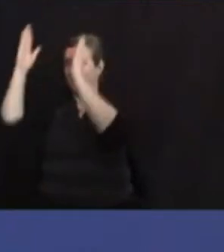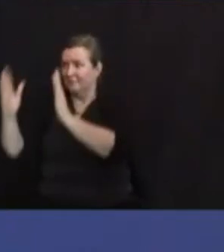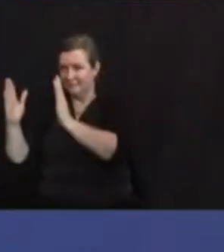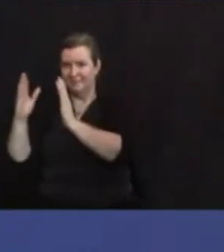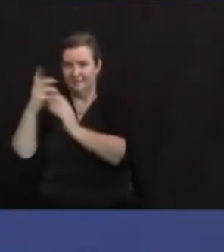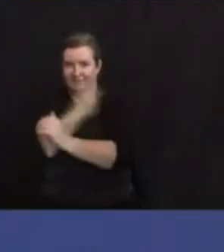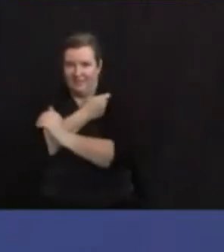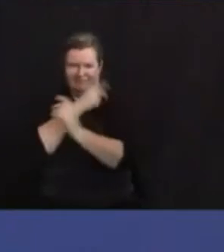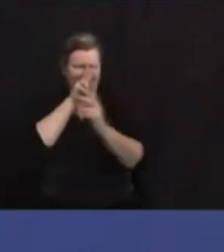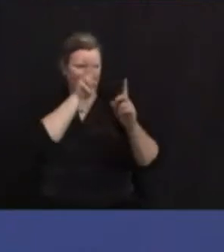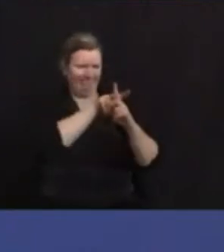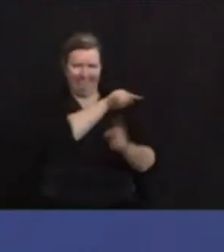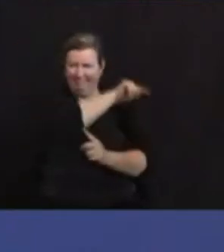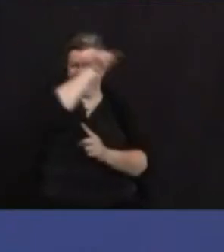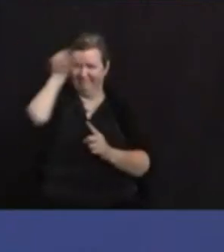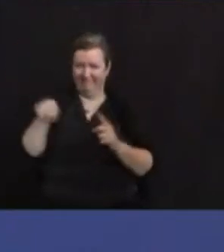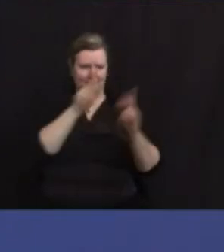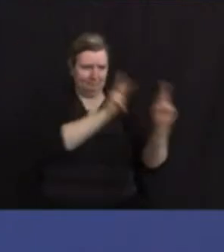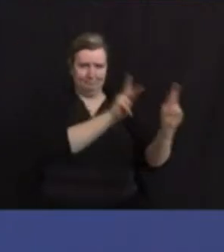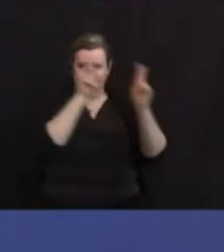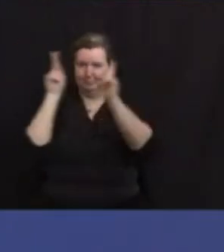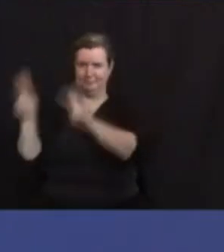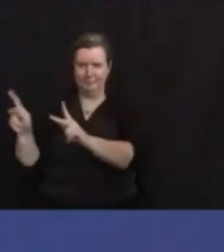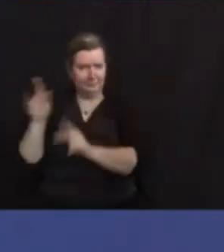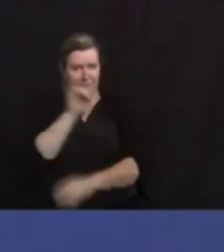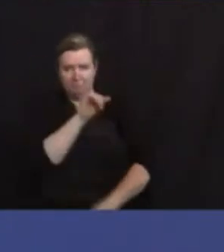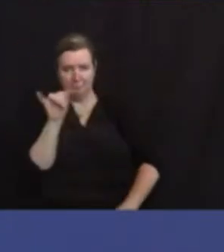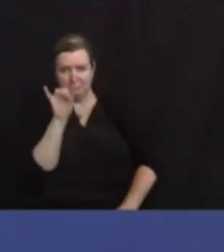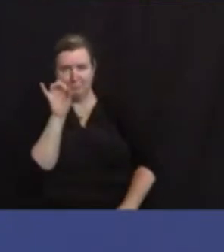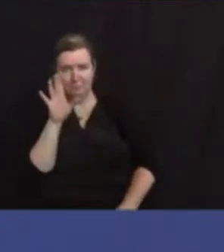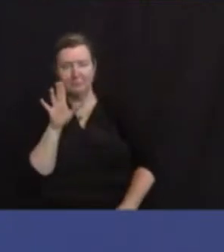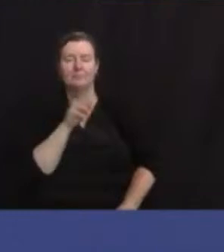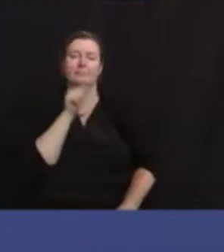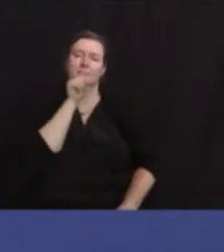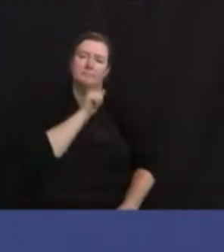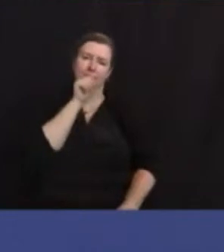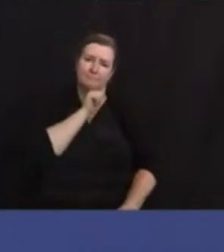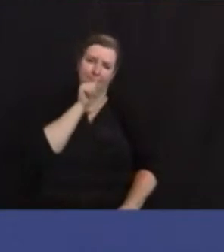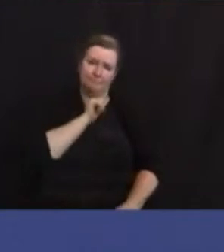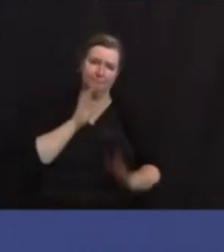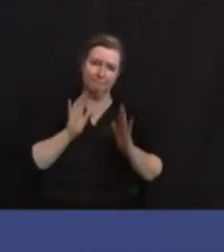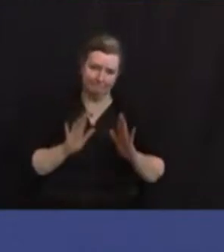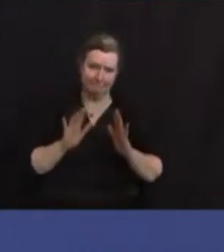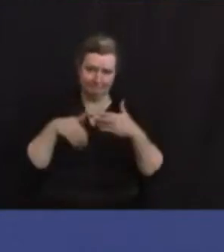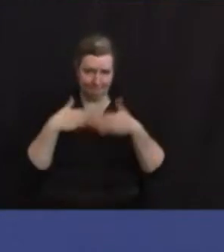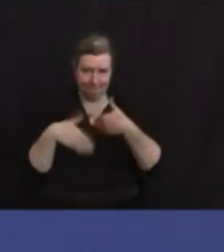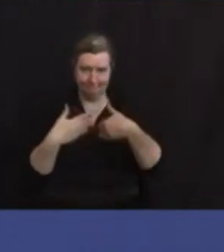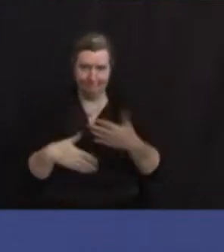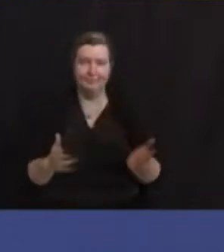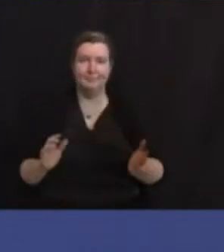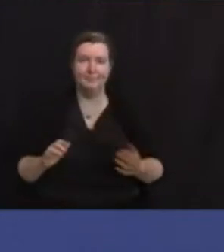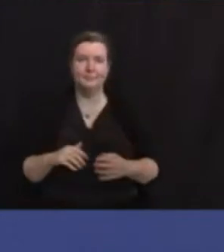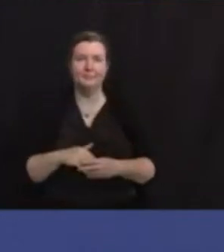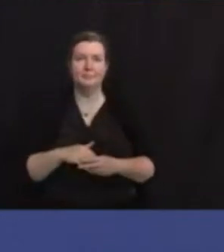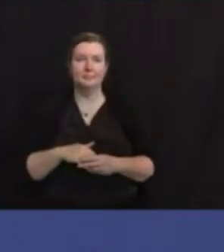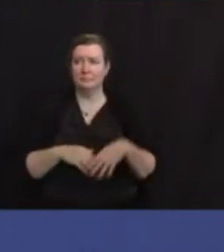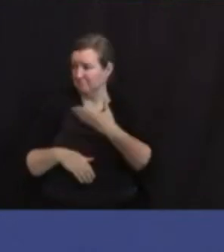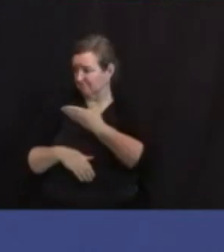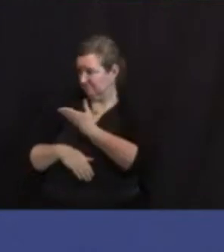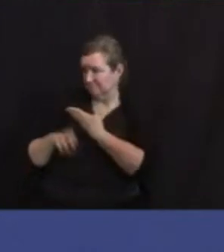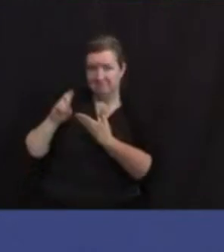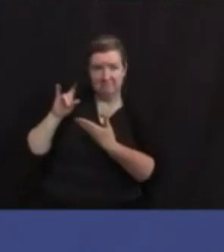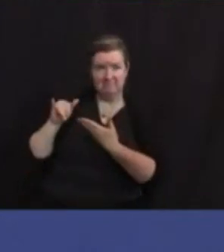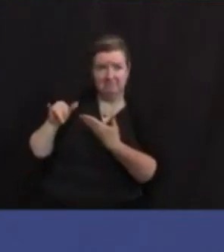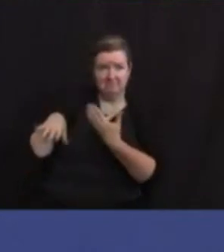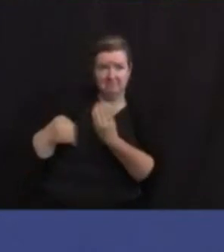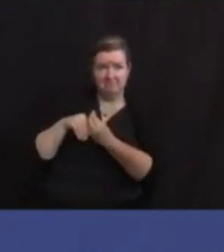that's why we got to ask folks to have patience, because we're building this as we fly it. Eddie, anything else? You've really hit